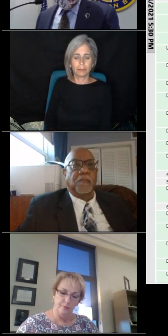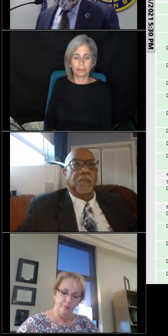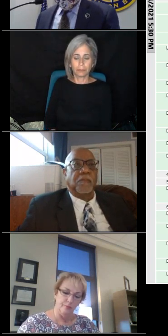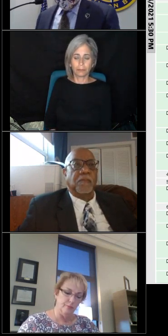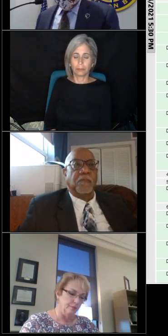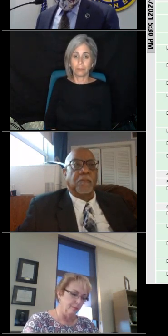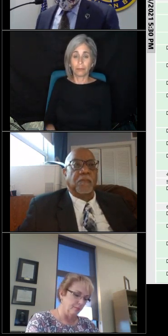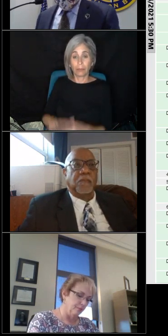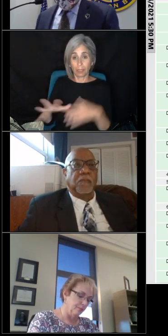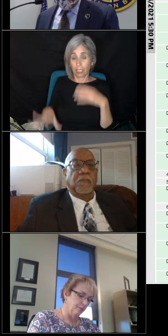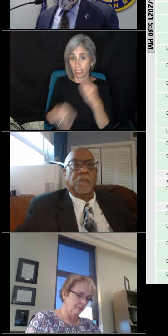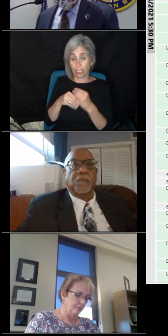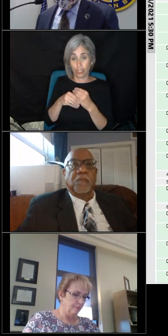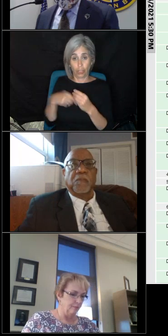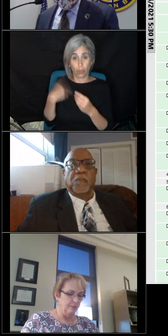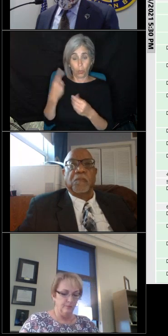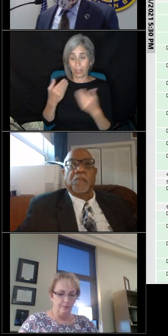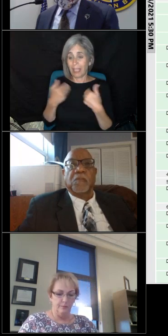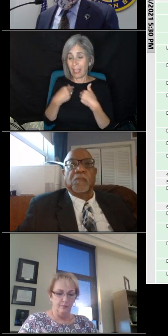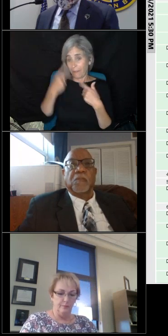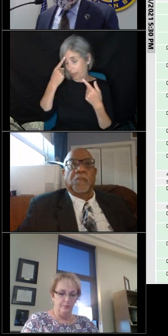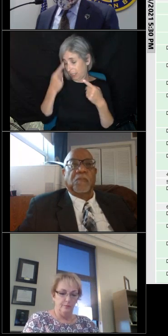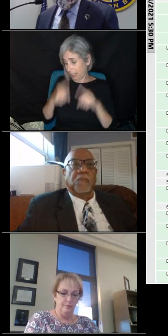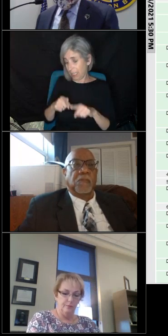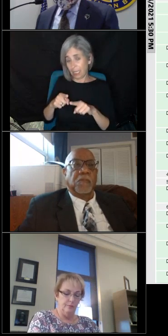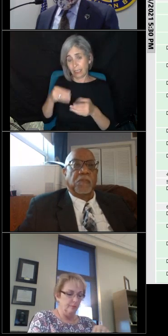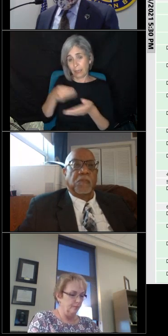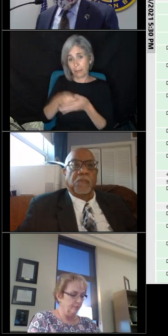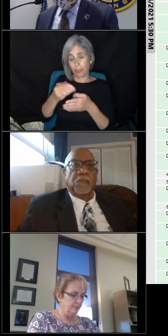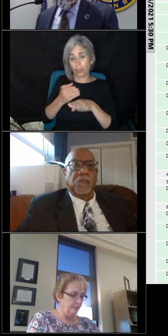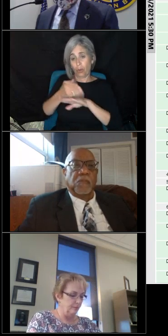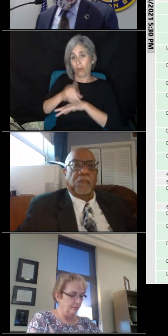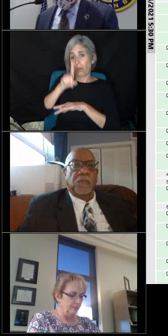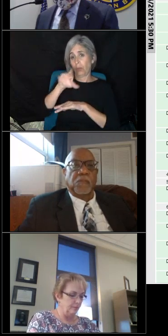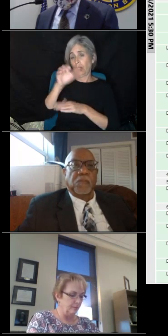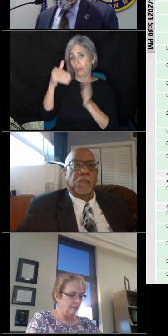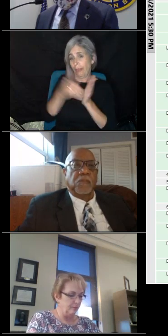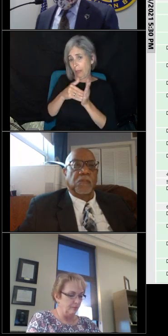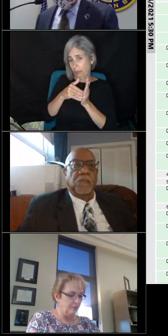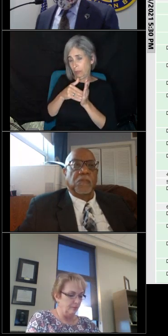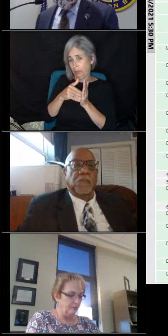In addition, we have consent bids and purchases over 100,000.